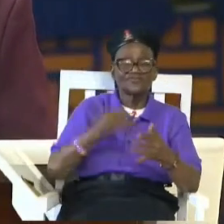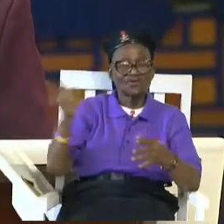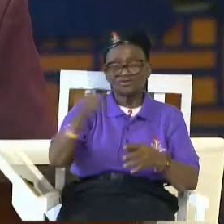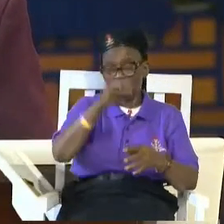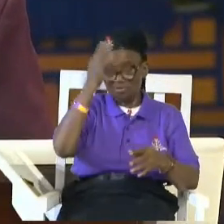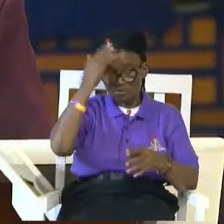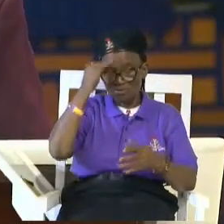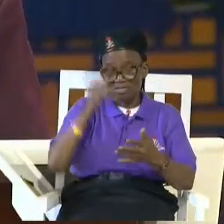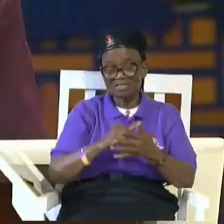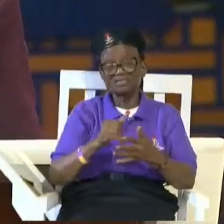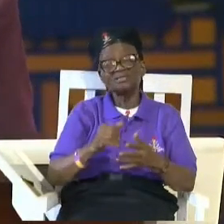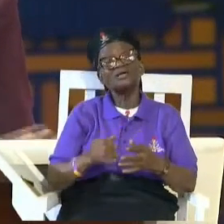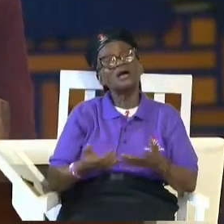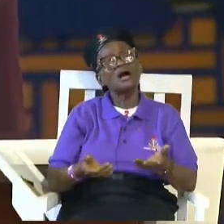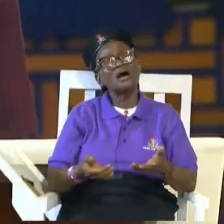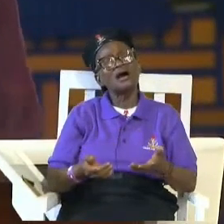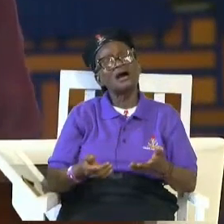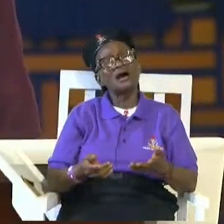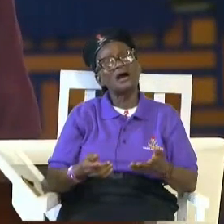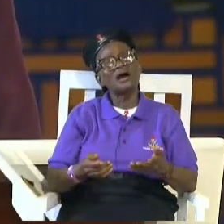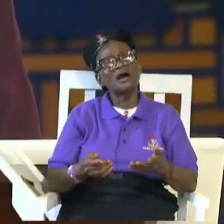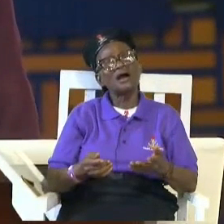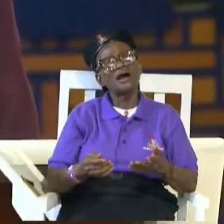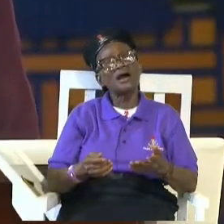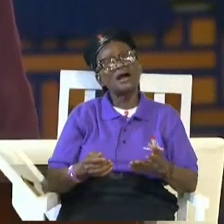changed to 8, I changed to wait,